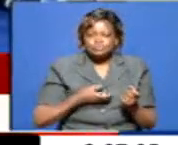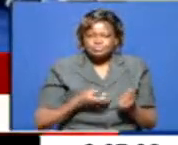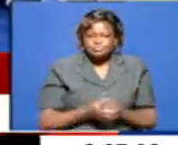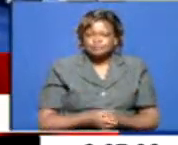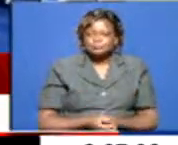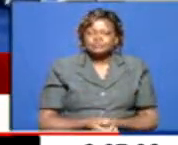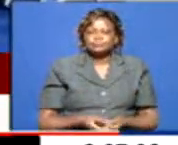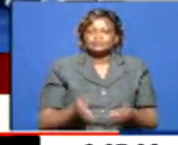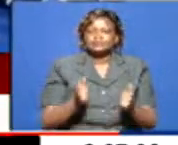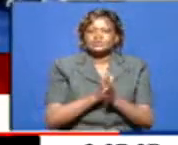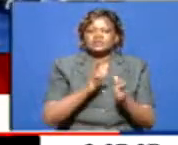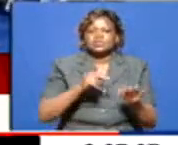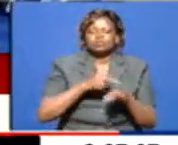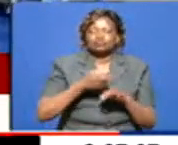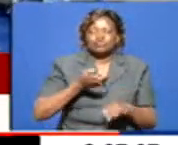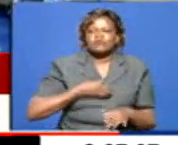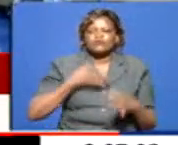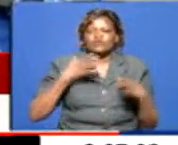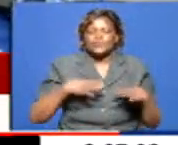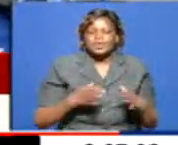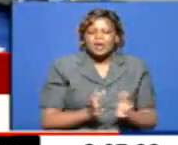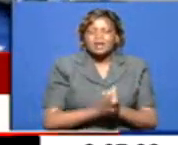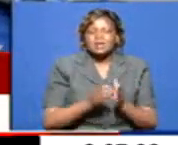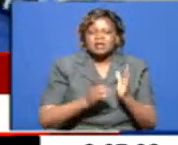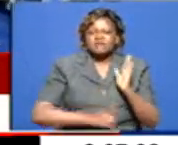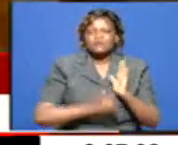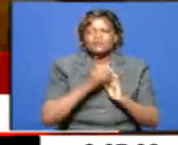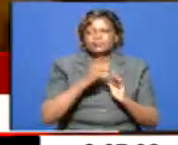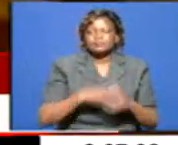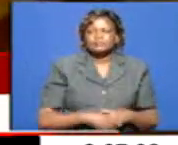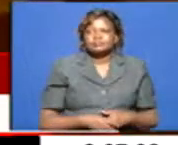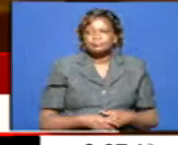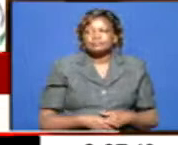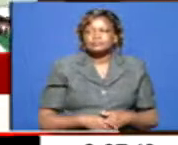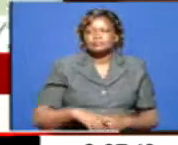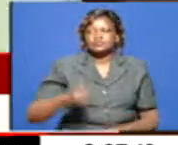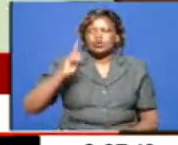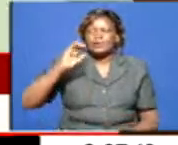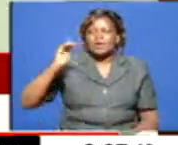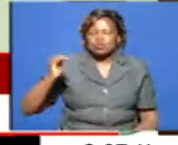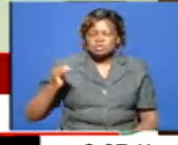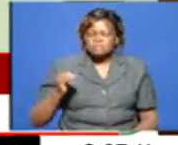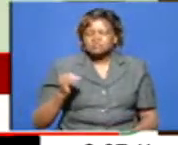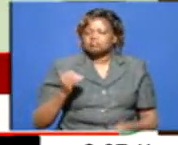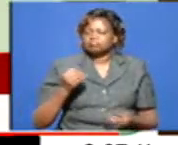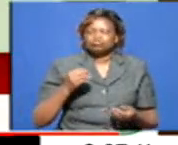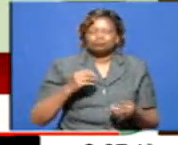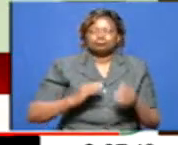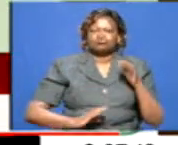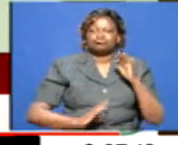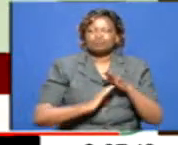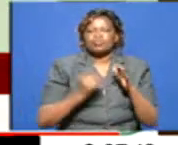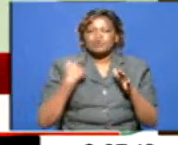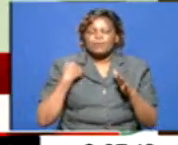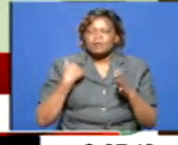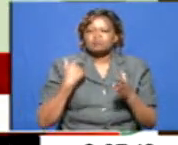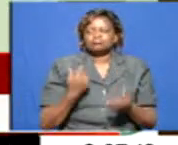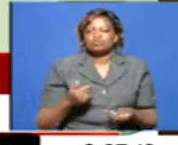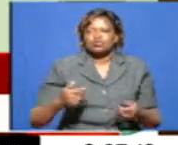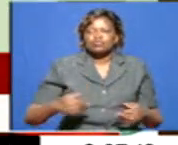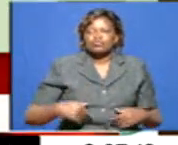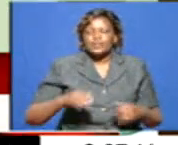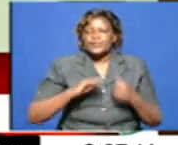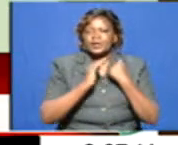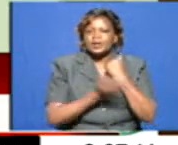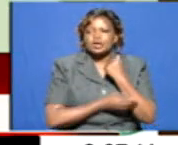the National Council for Population and Development. Nairobi County accounting for the highest number of adolescent pregnancies